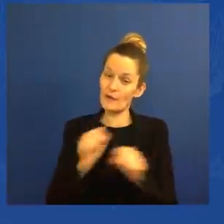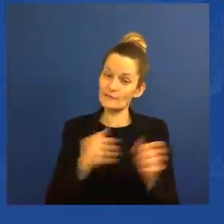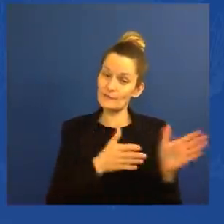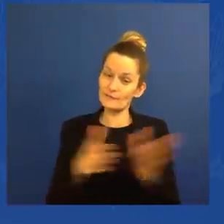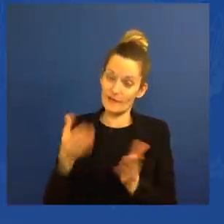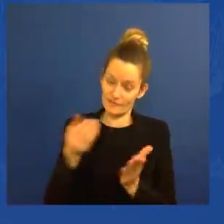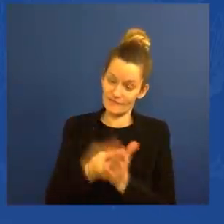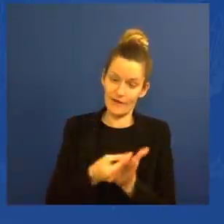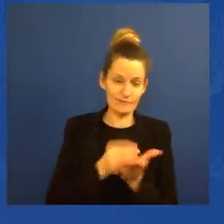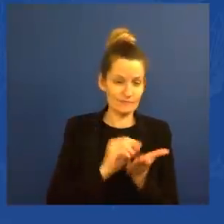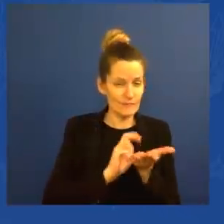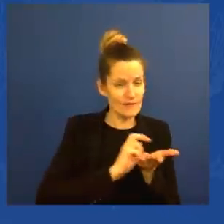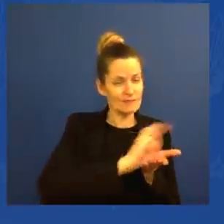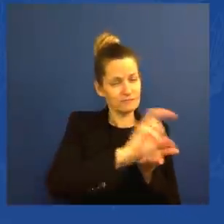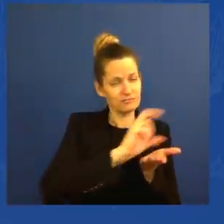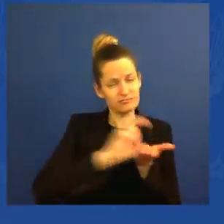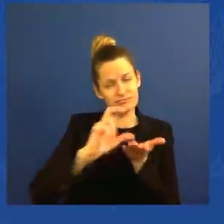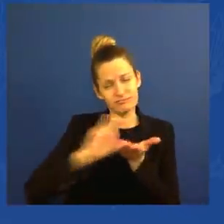Folks,